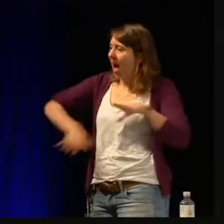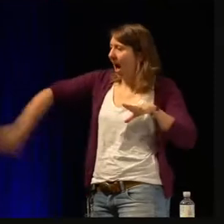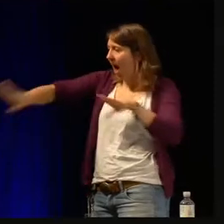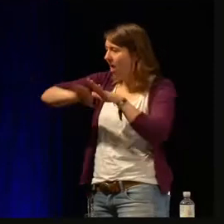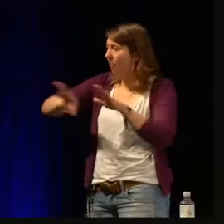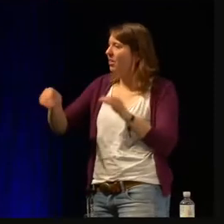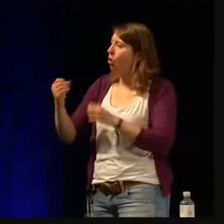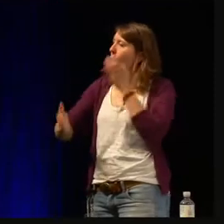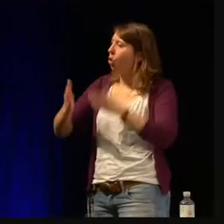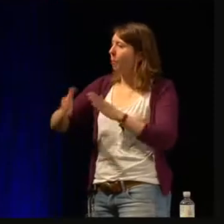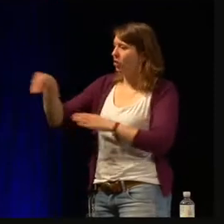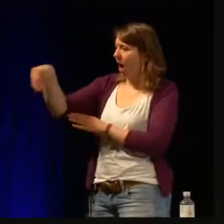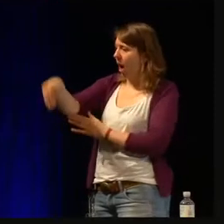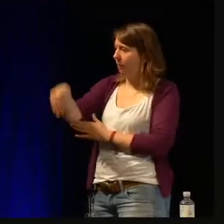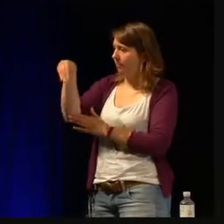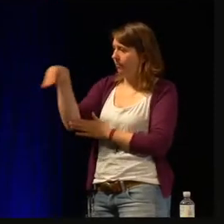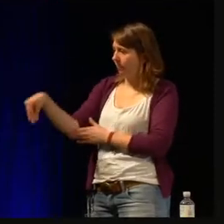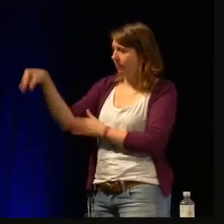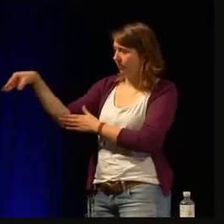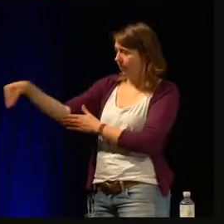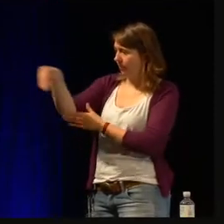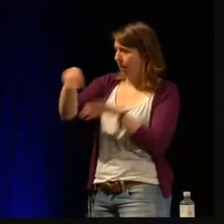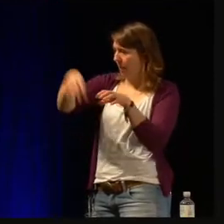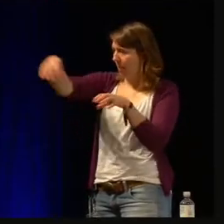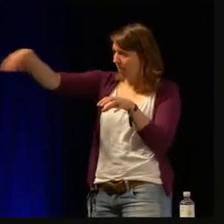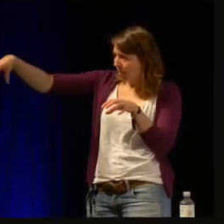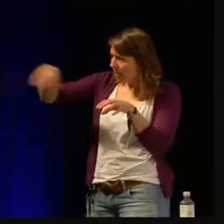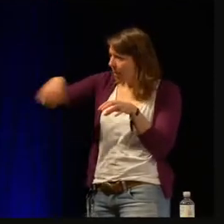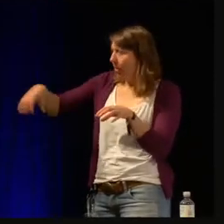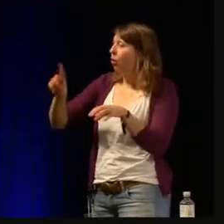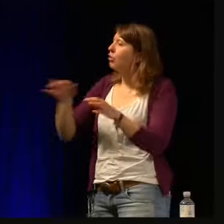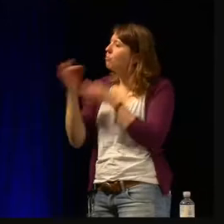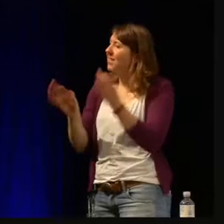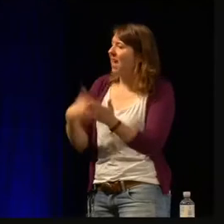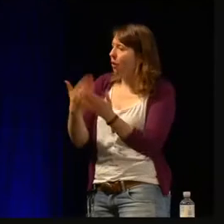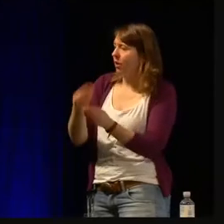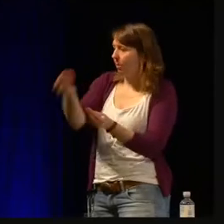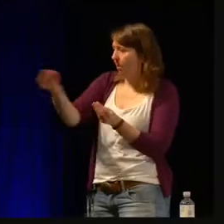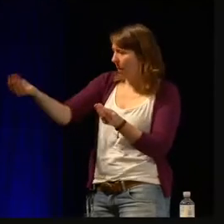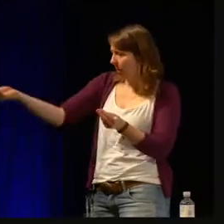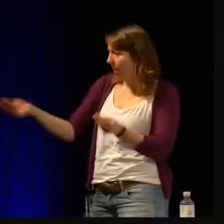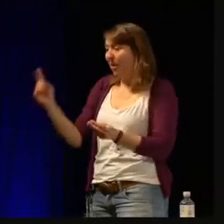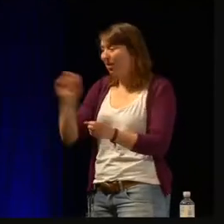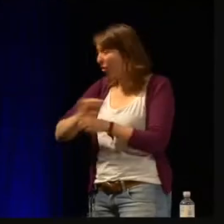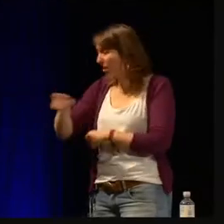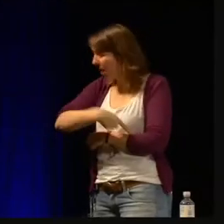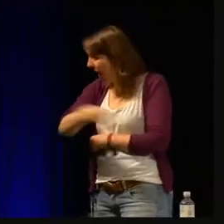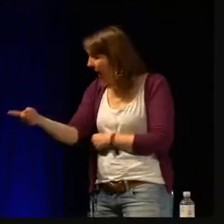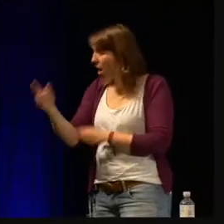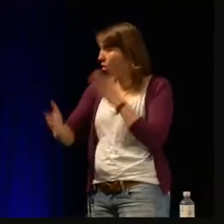example, if we have robotic arms, a hall full of robotic arms, a thousand of